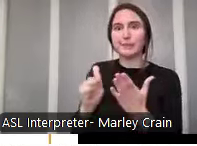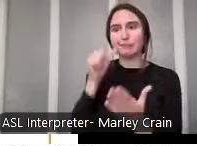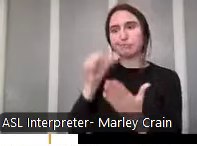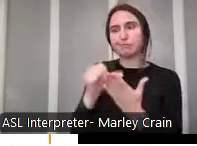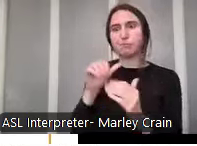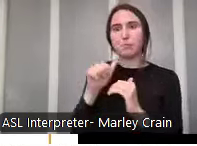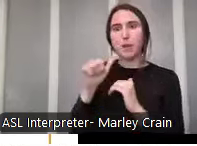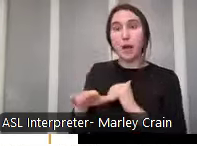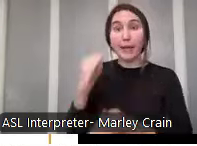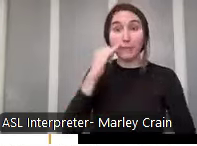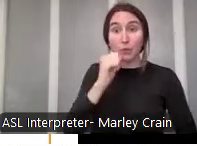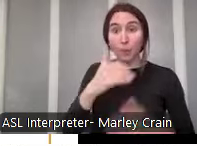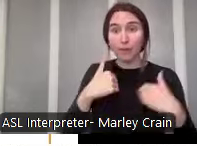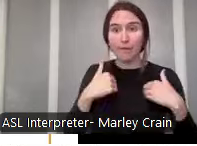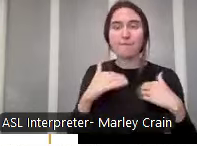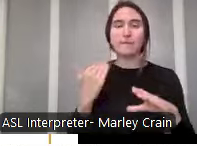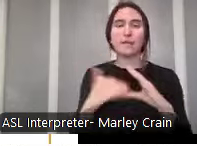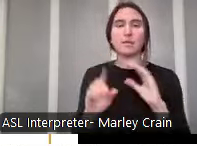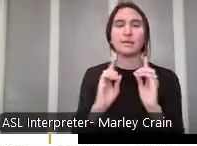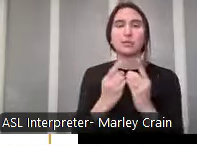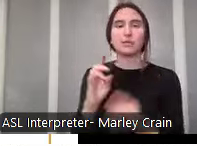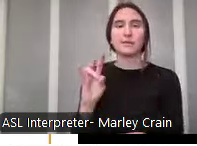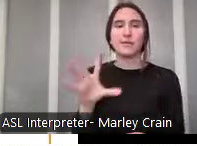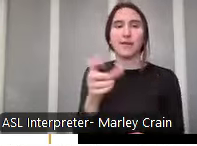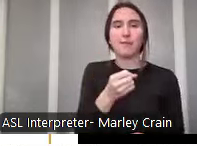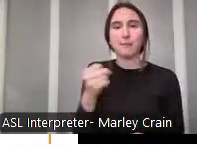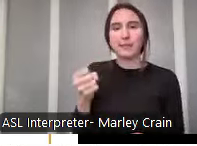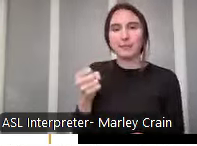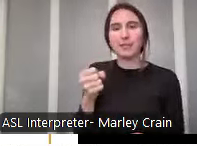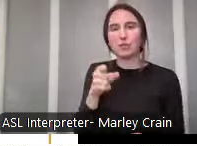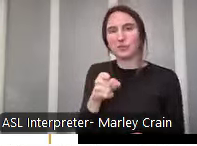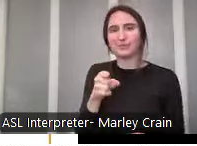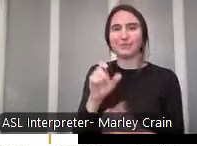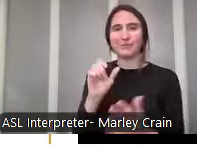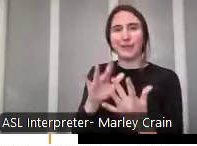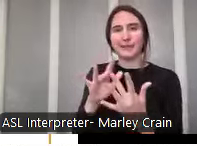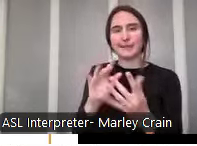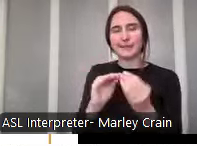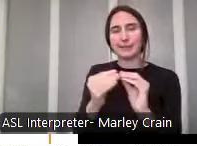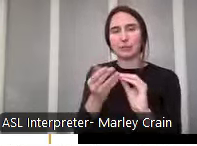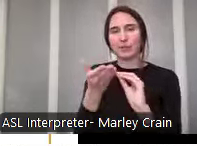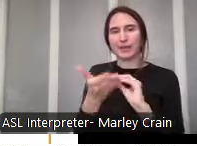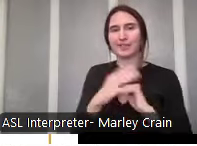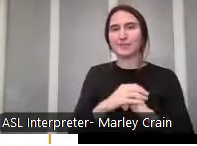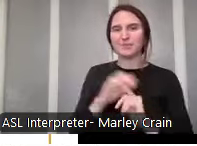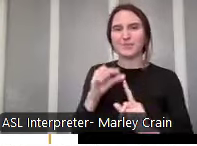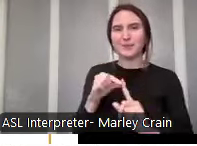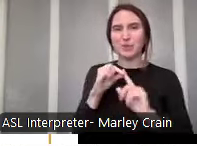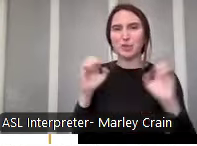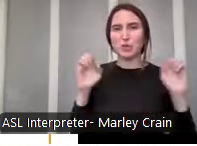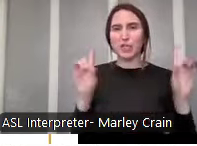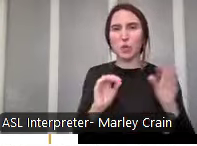email District 75 placement or contact this number here and the special ed office and ask for a